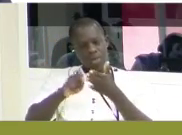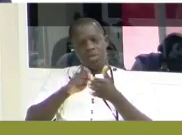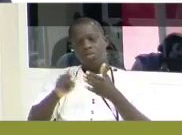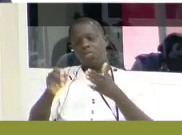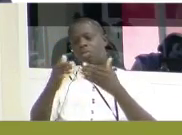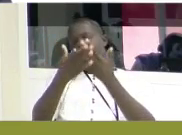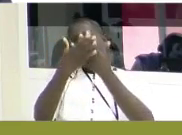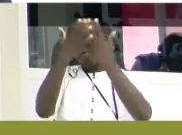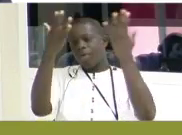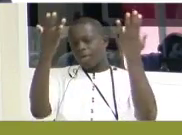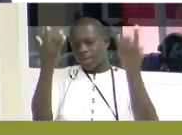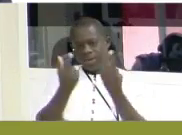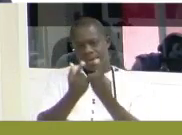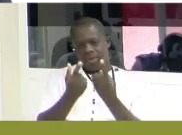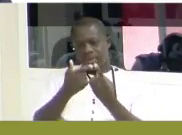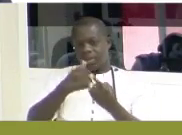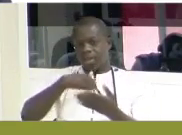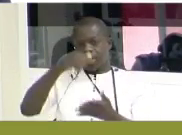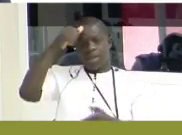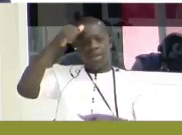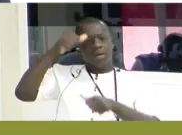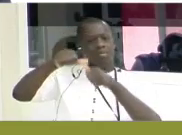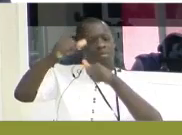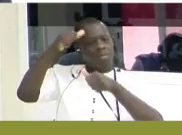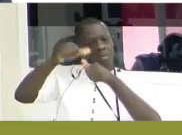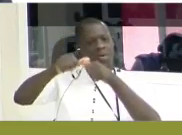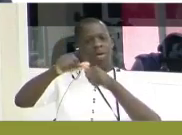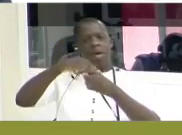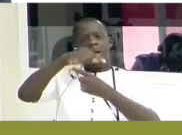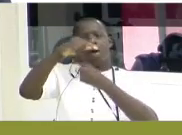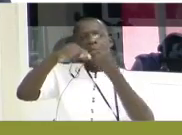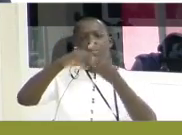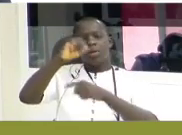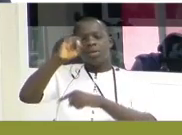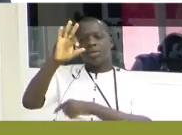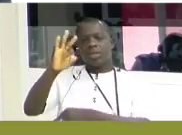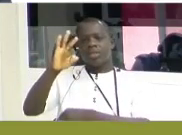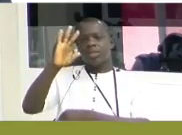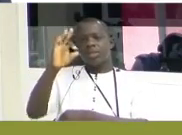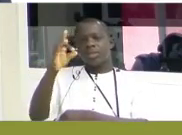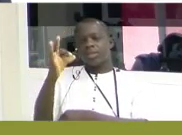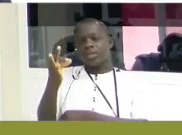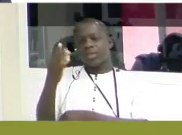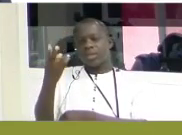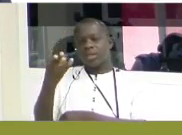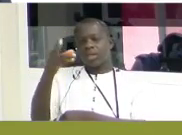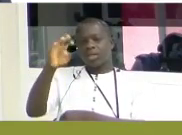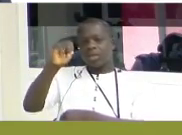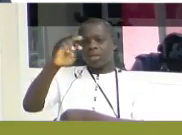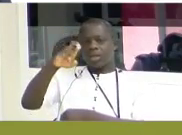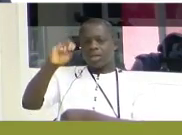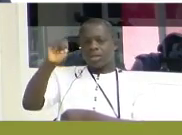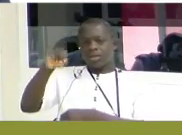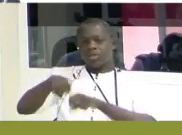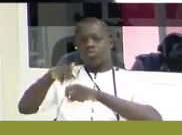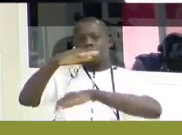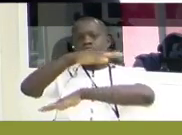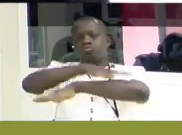could remember the St. Teresa's issue, when the St. Teresa student was banned